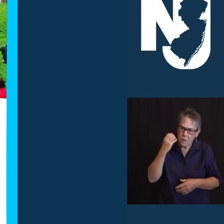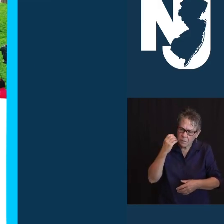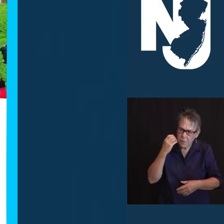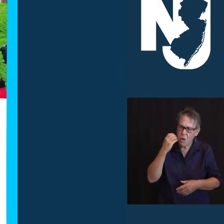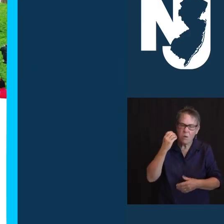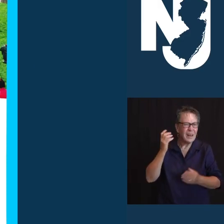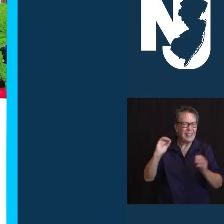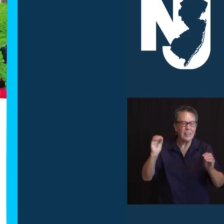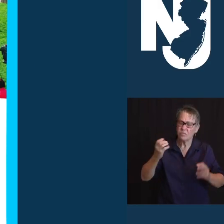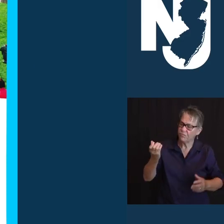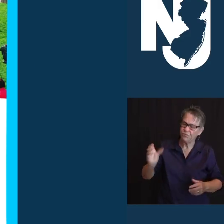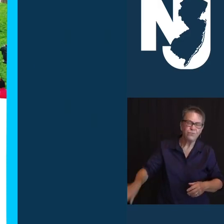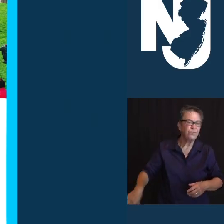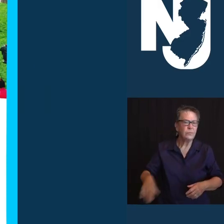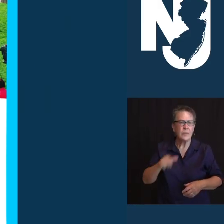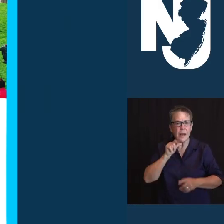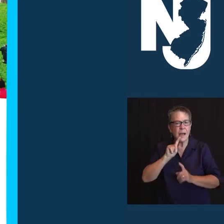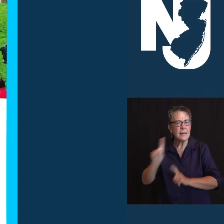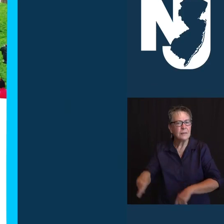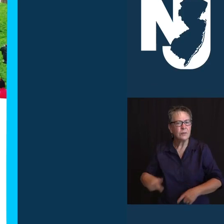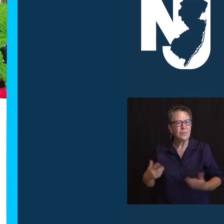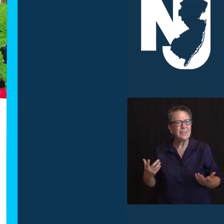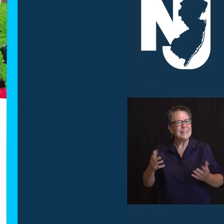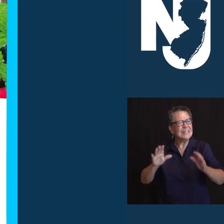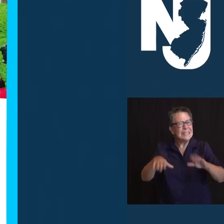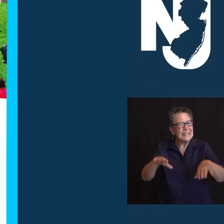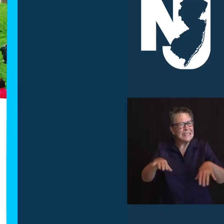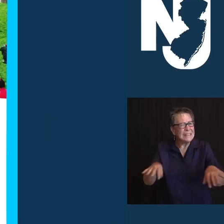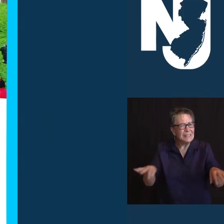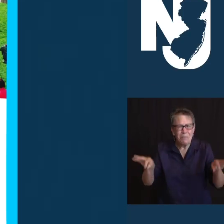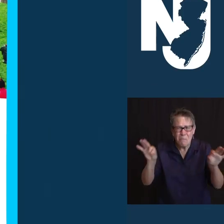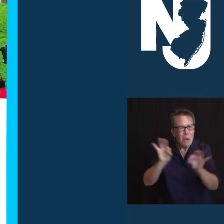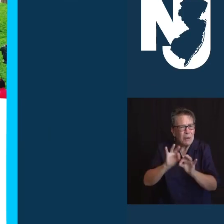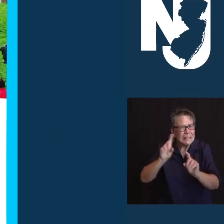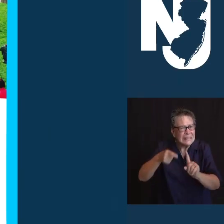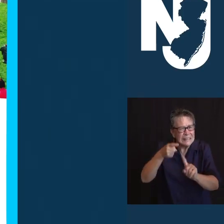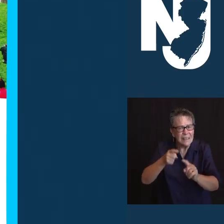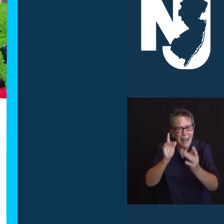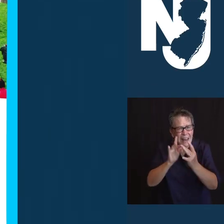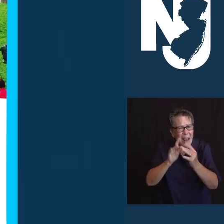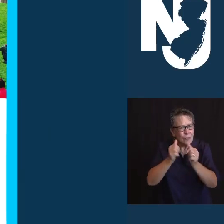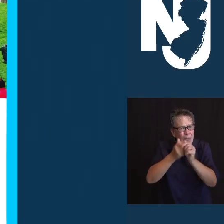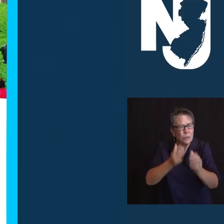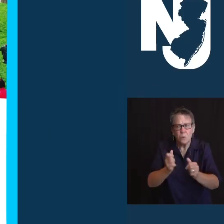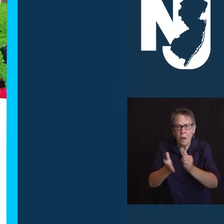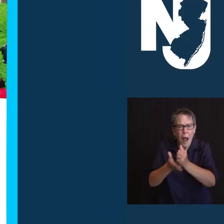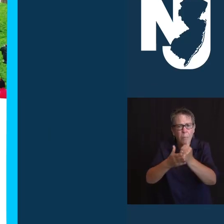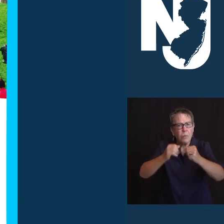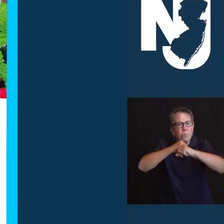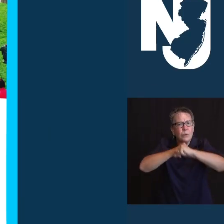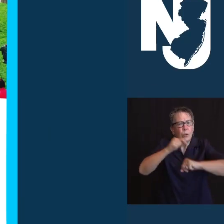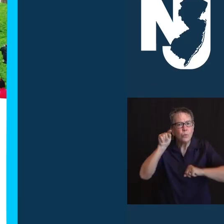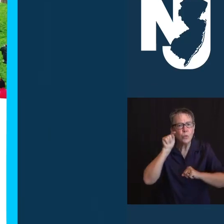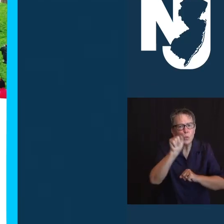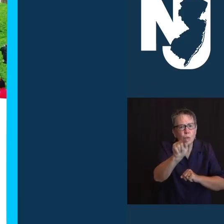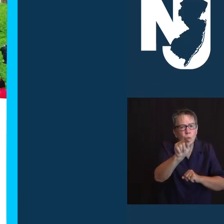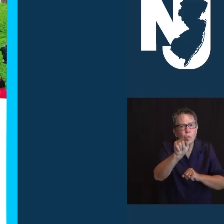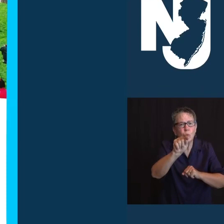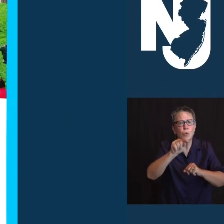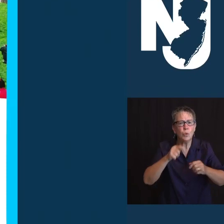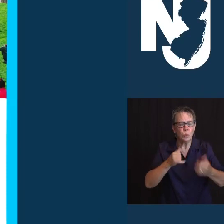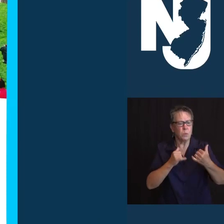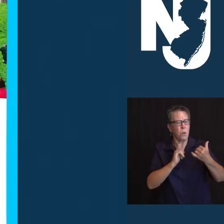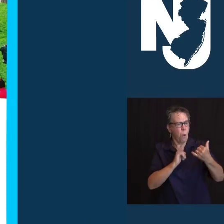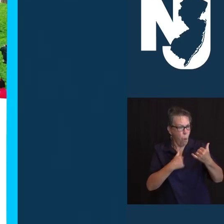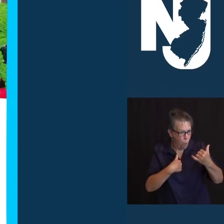friends. Contact tracers are calling because you've either tested positive or you may have come in close